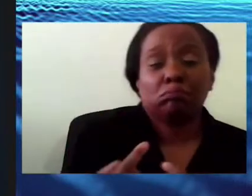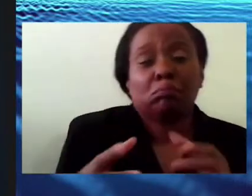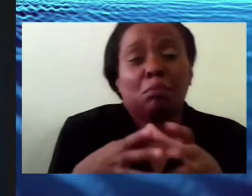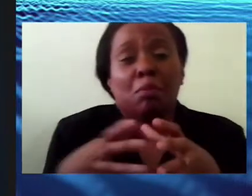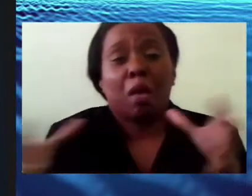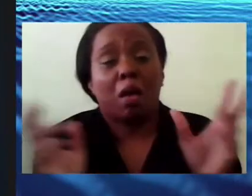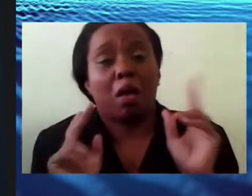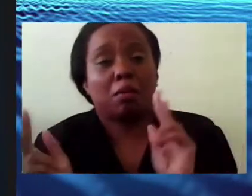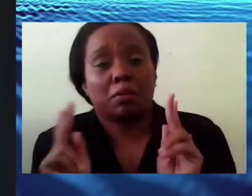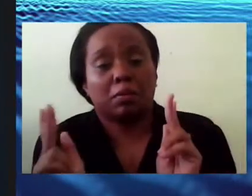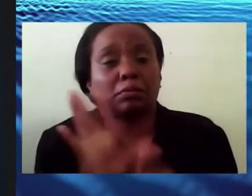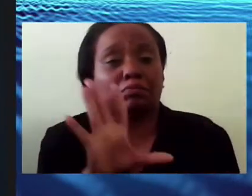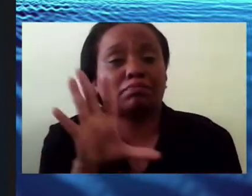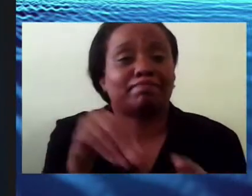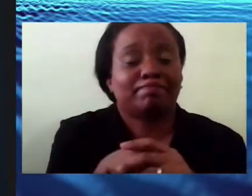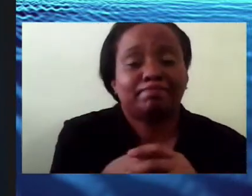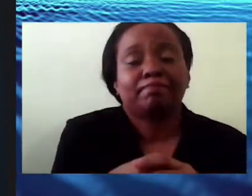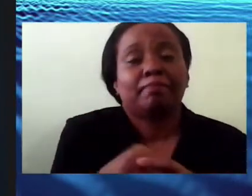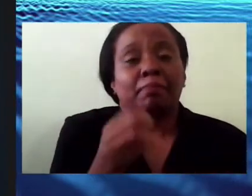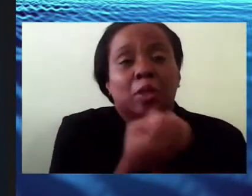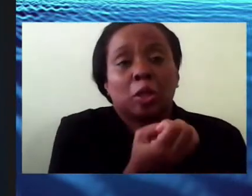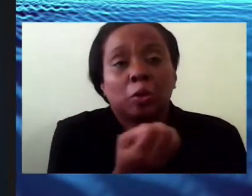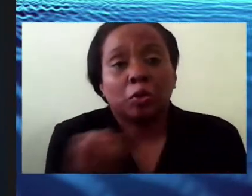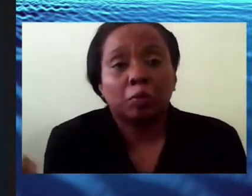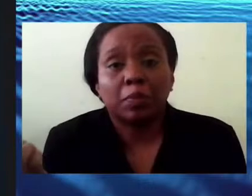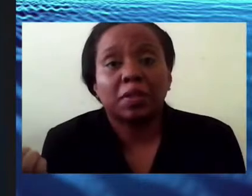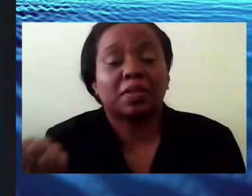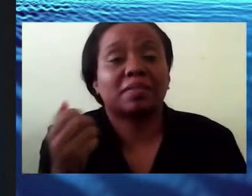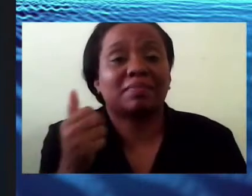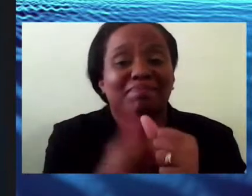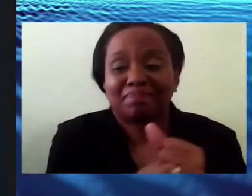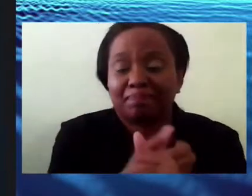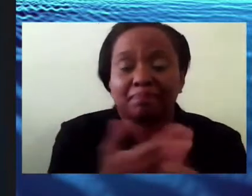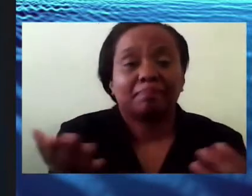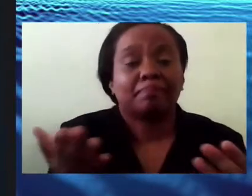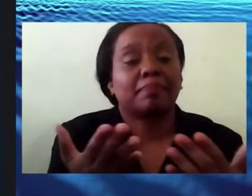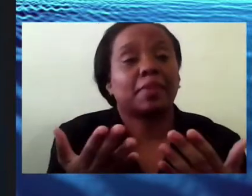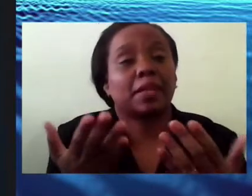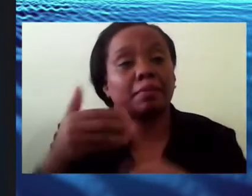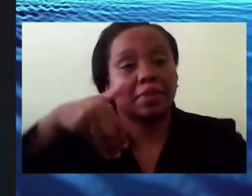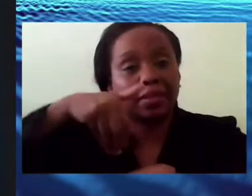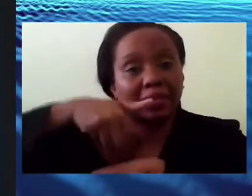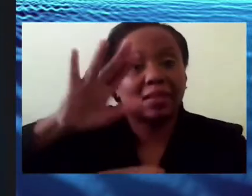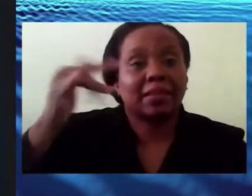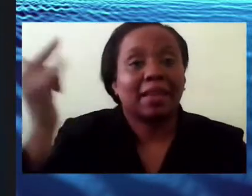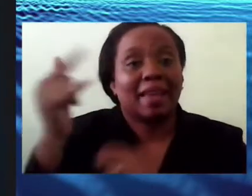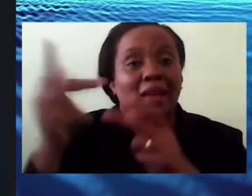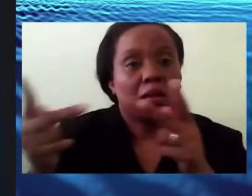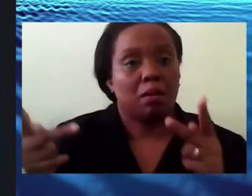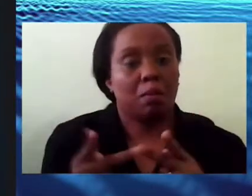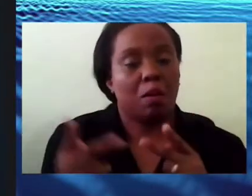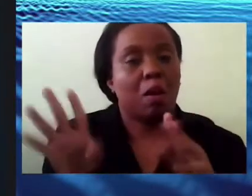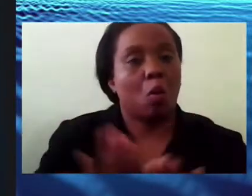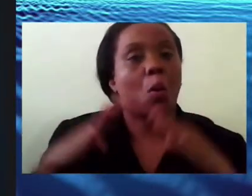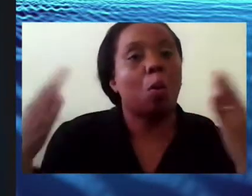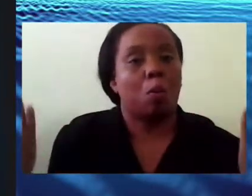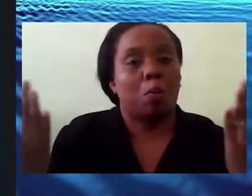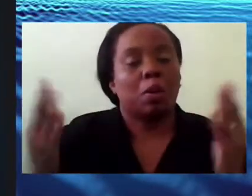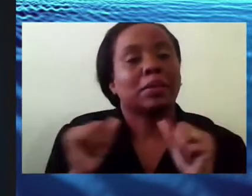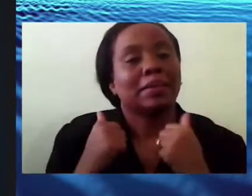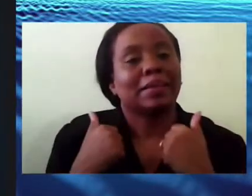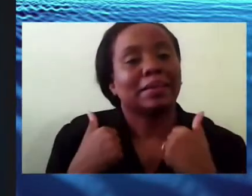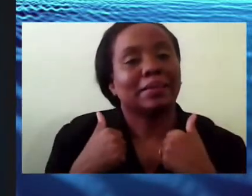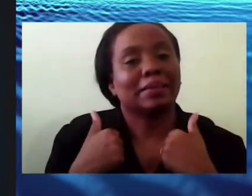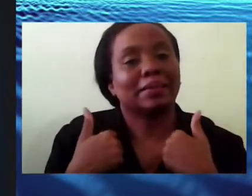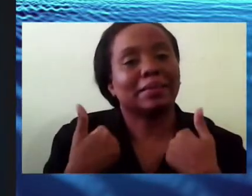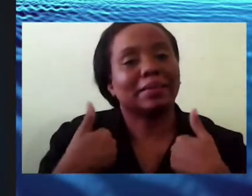people, equipment, all the resources that were available were deployed to the airport to get the airport open, and that is continuing, and that is the